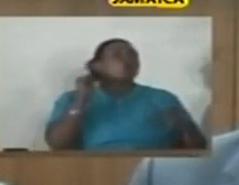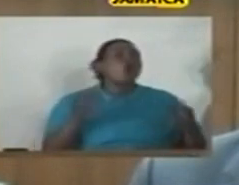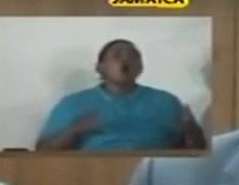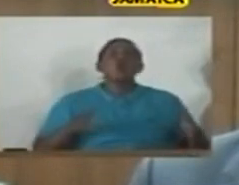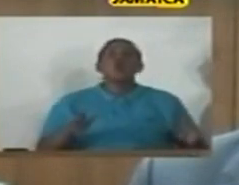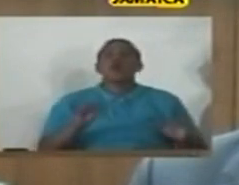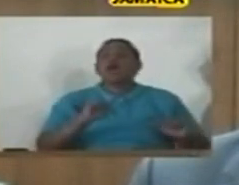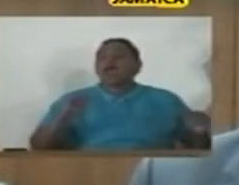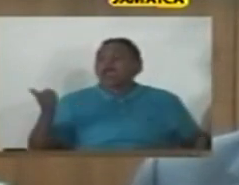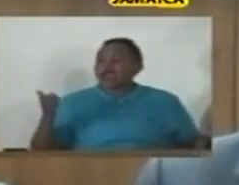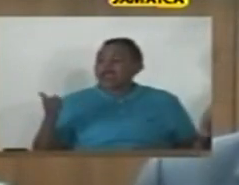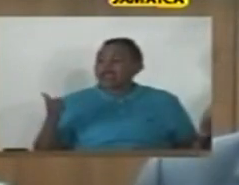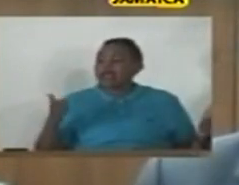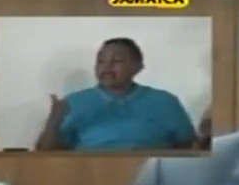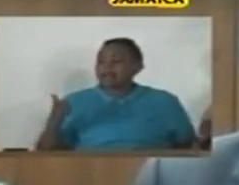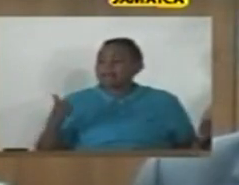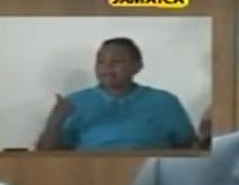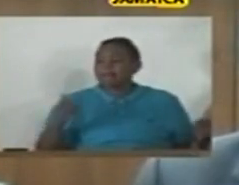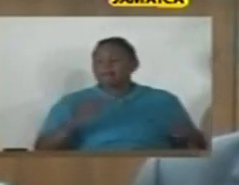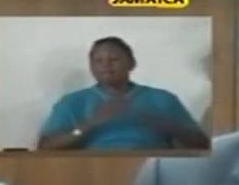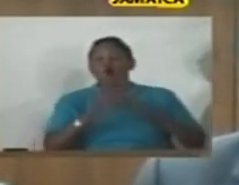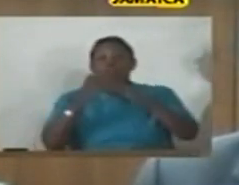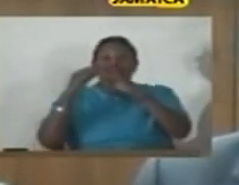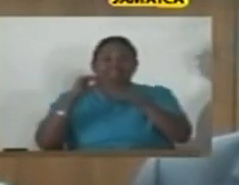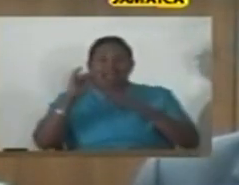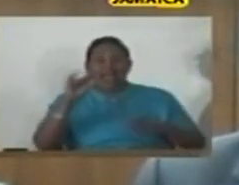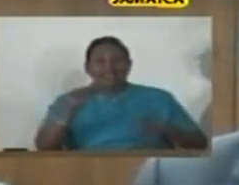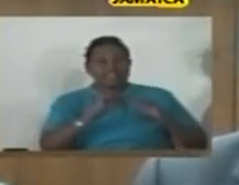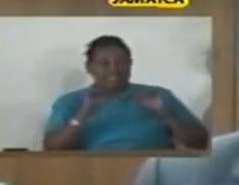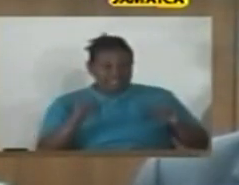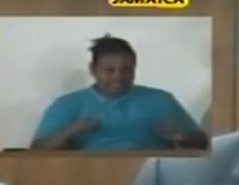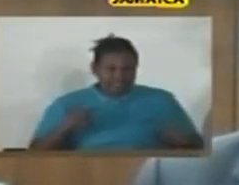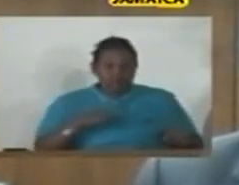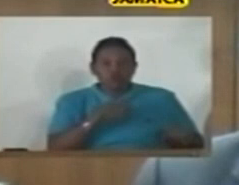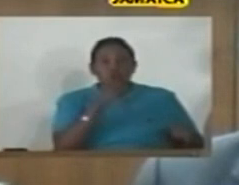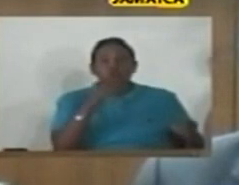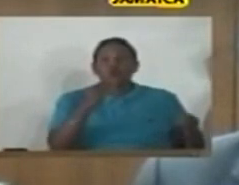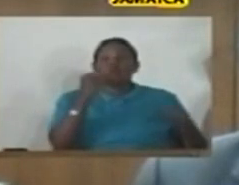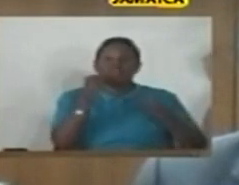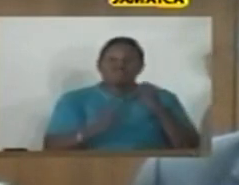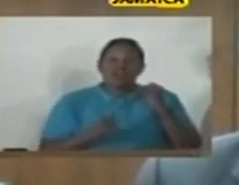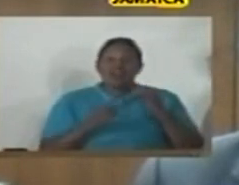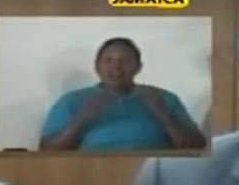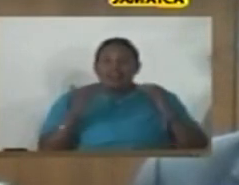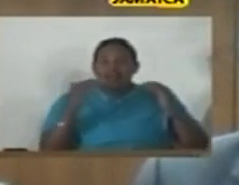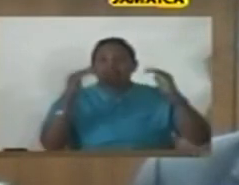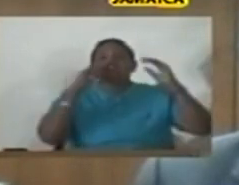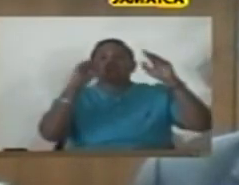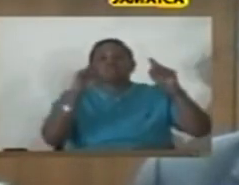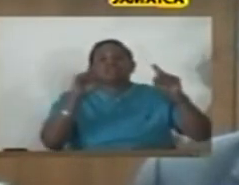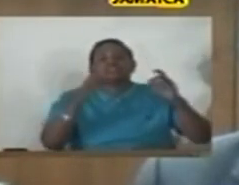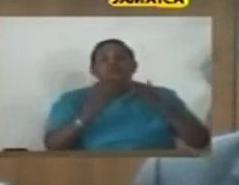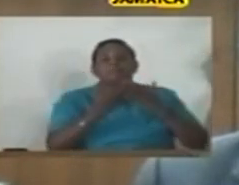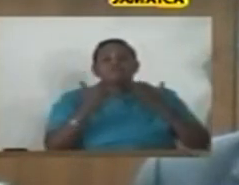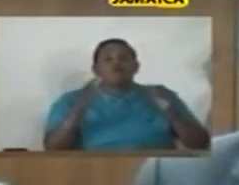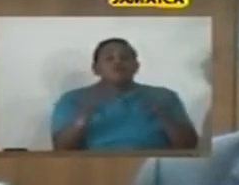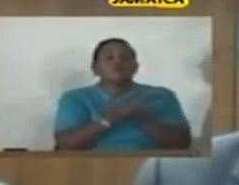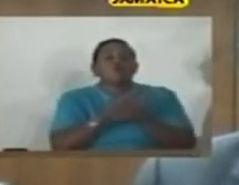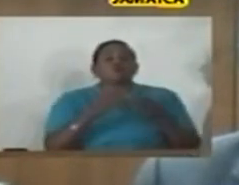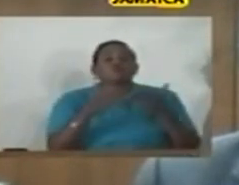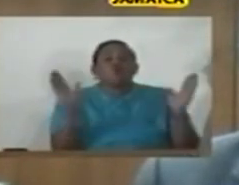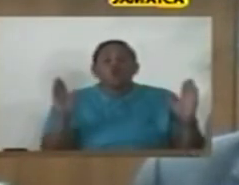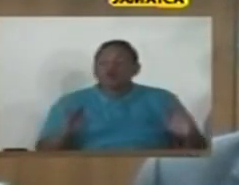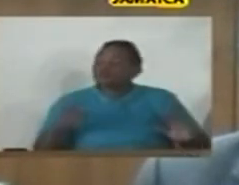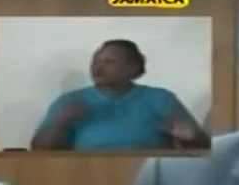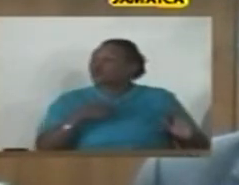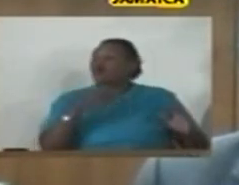any bungling in our IT system, and so we are in the final stages of testing before the full rollout.